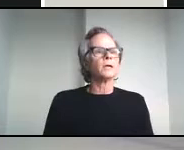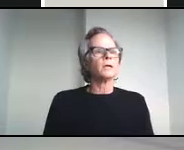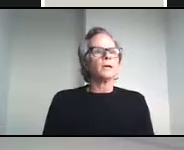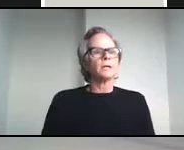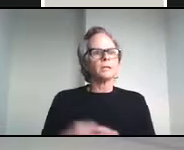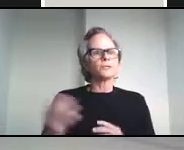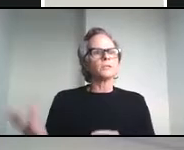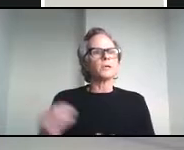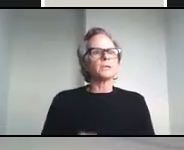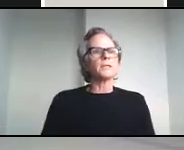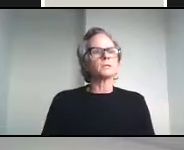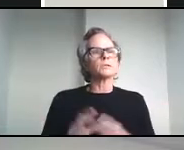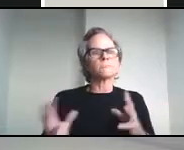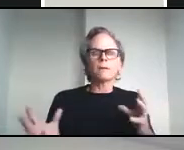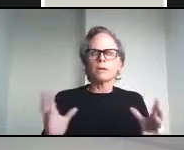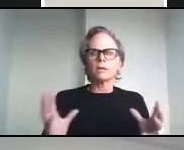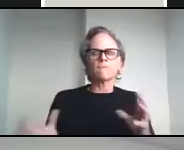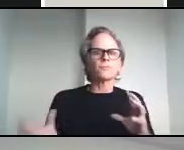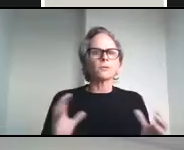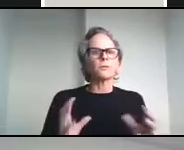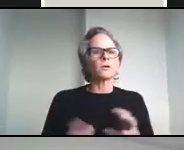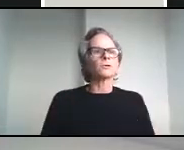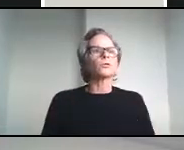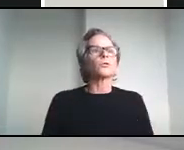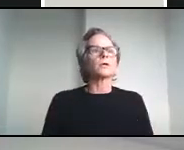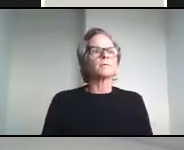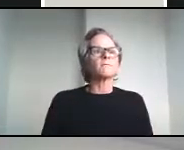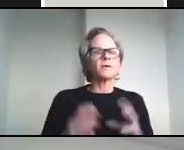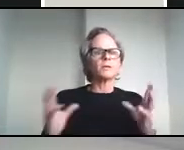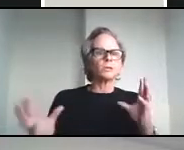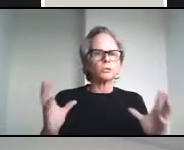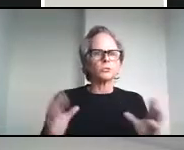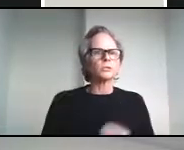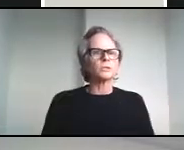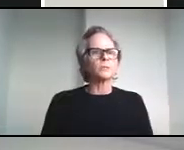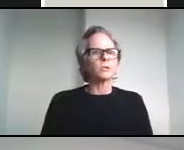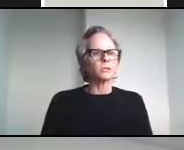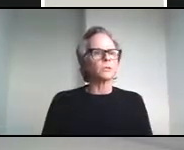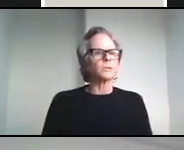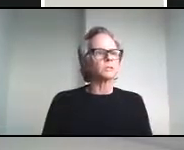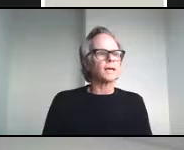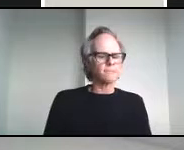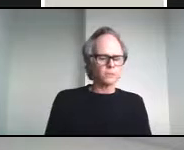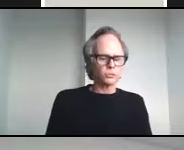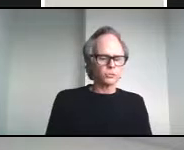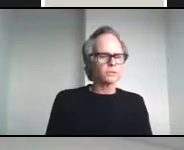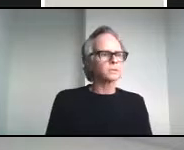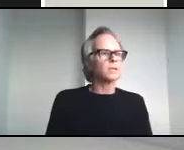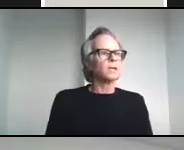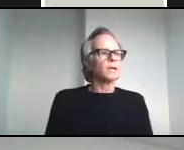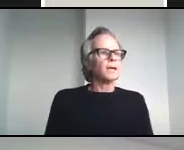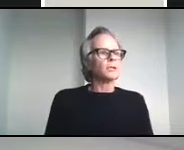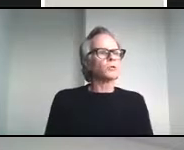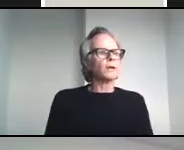there. An entrance on the east, which is primarily for the auditorium and event usage, but also a staff